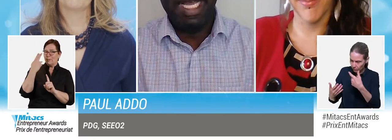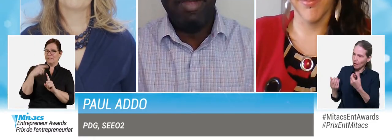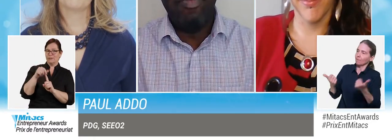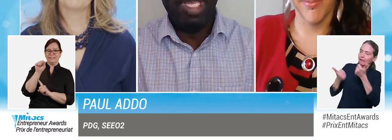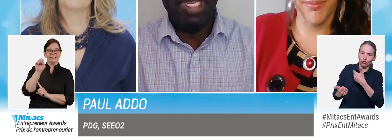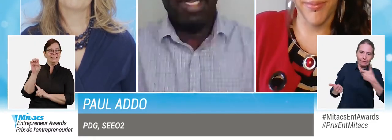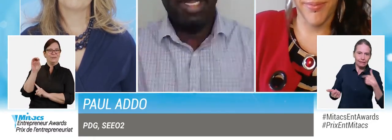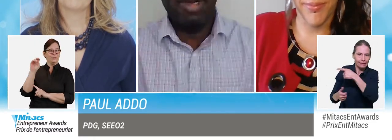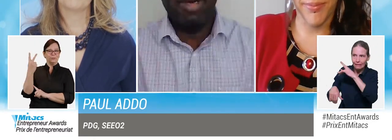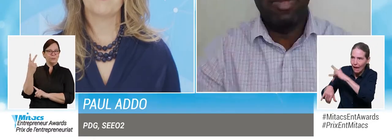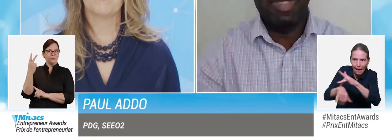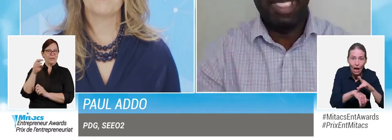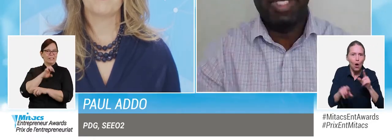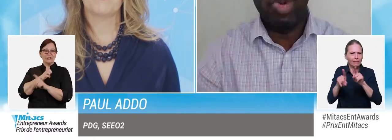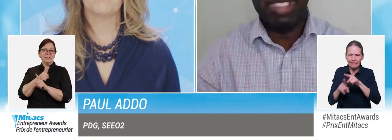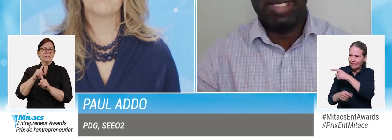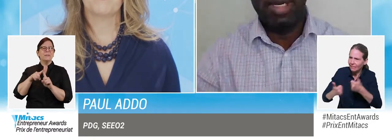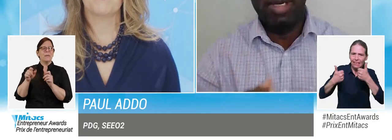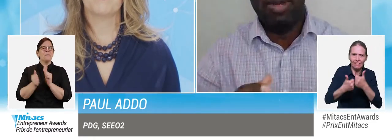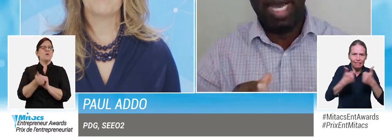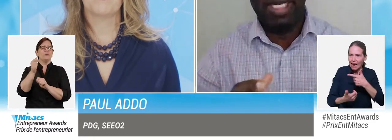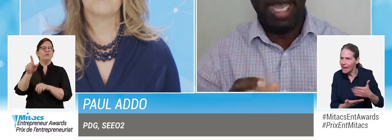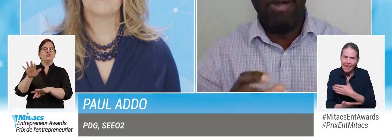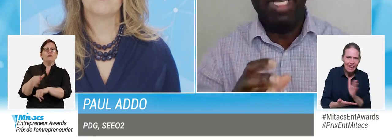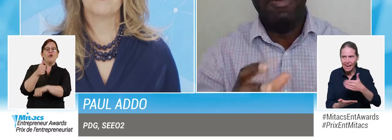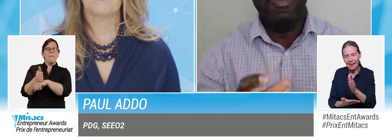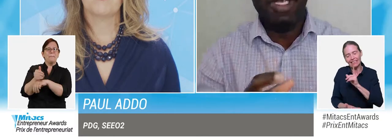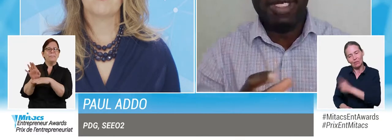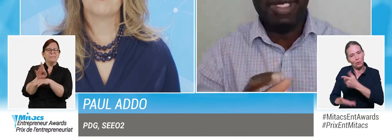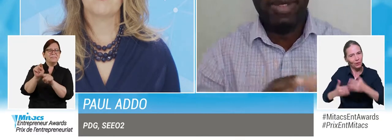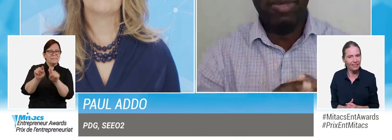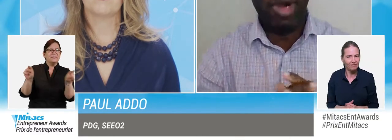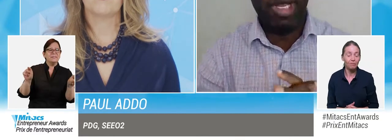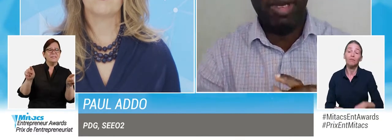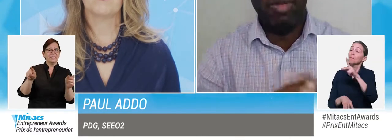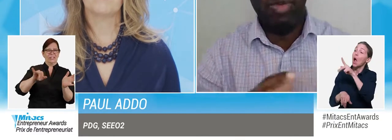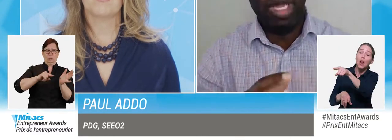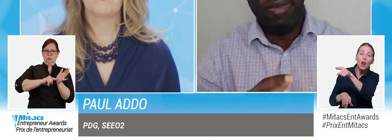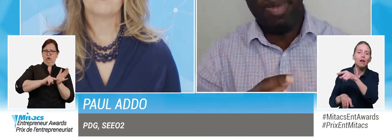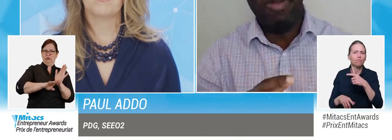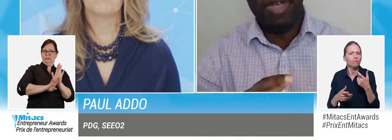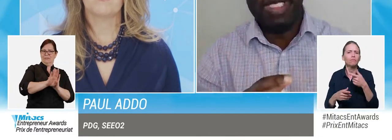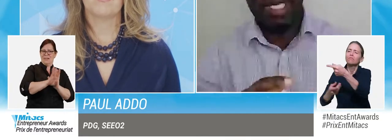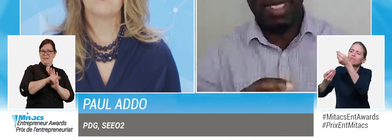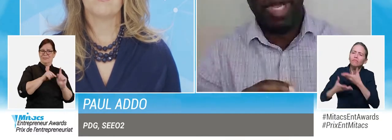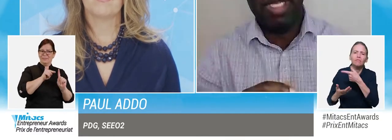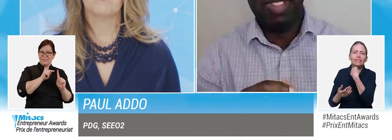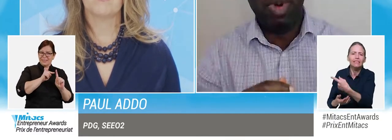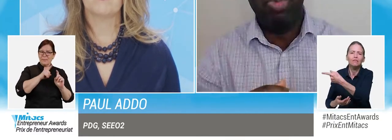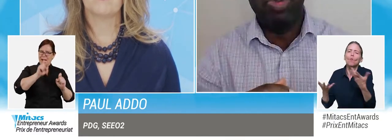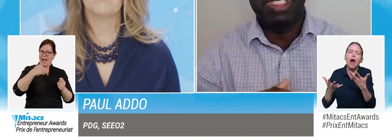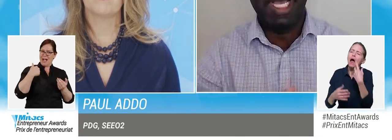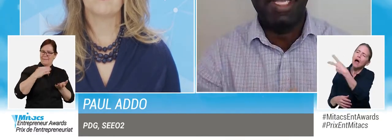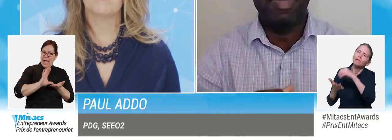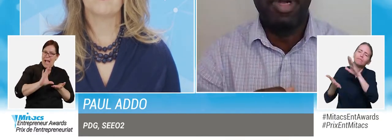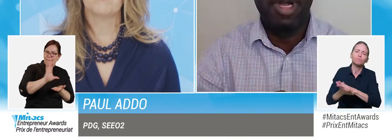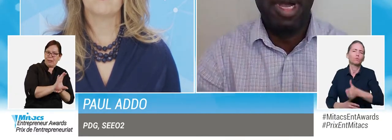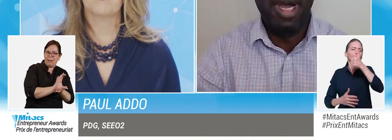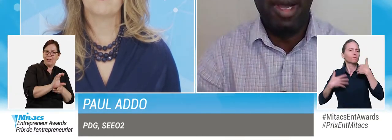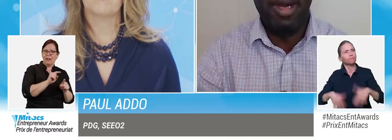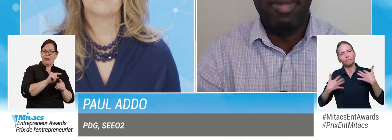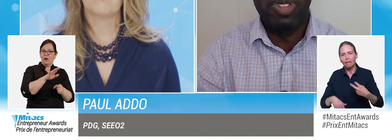2017-2018. I'll say that at the beginning, you know, since we're still at the R&D phase, right? You know, we came from the university, we had a small